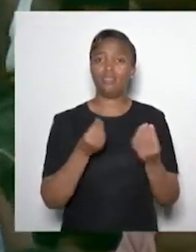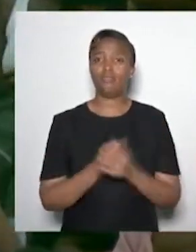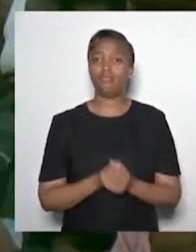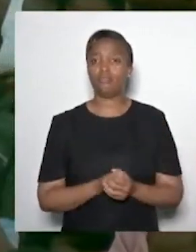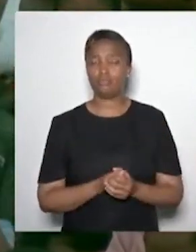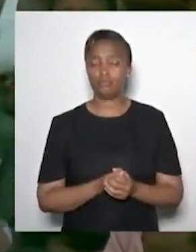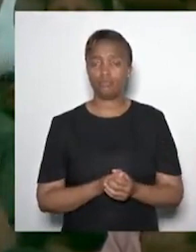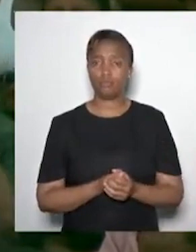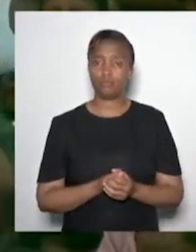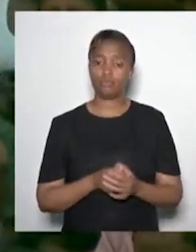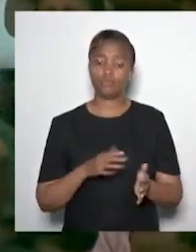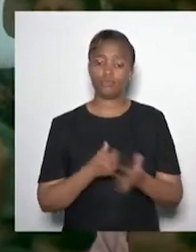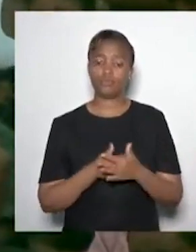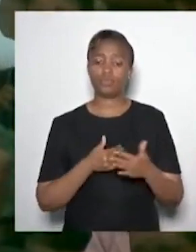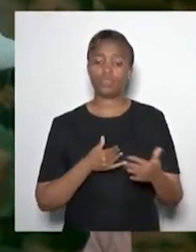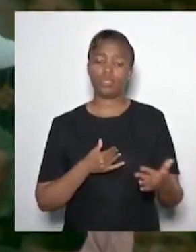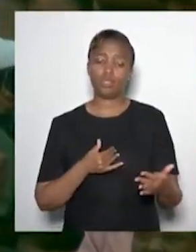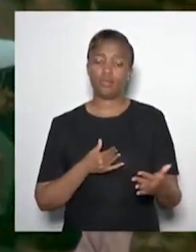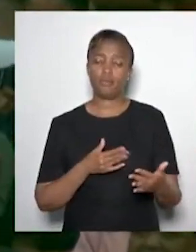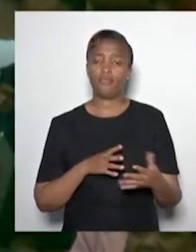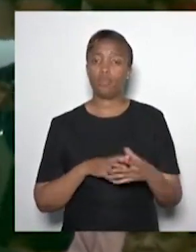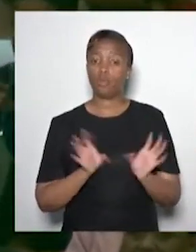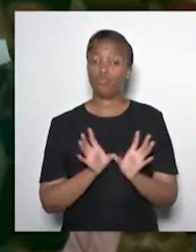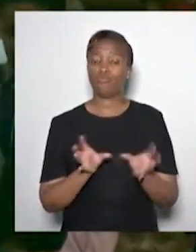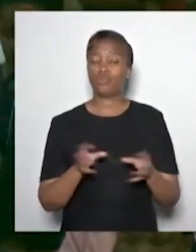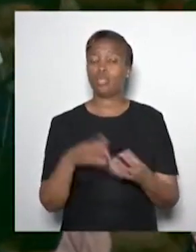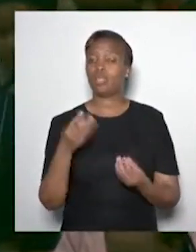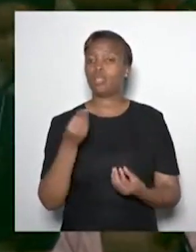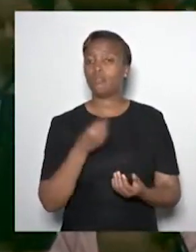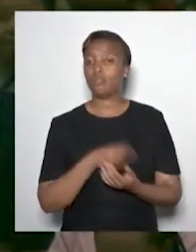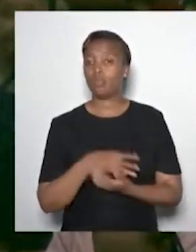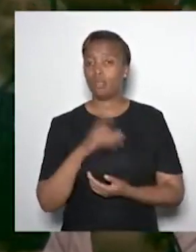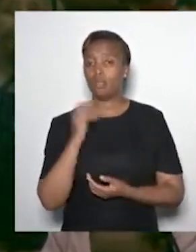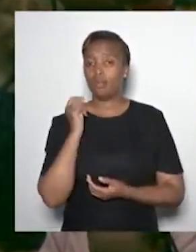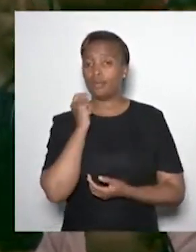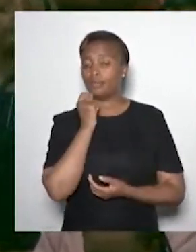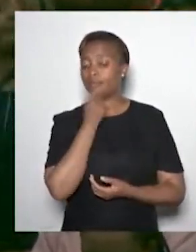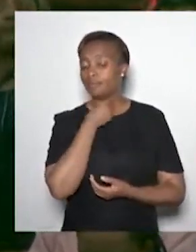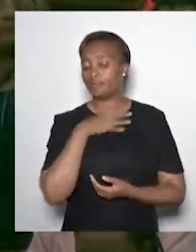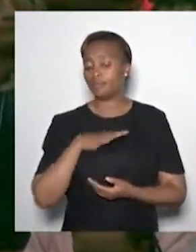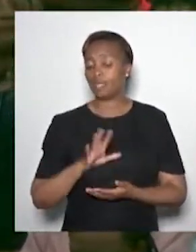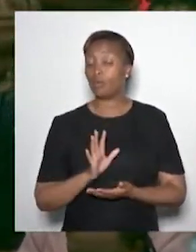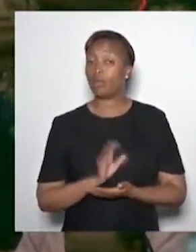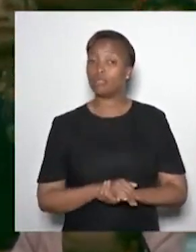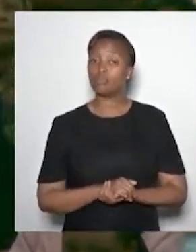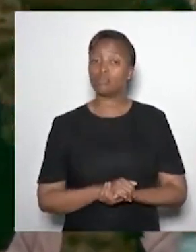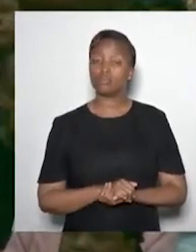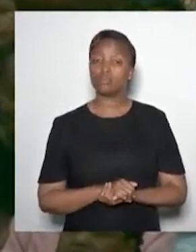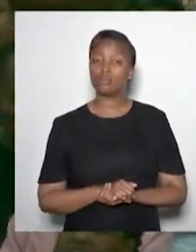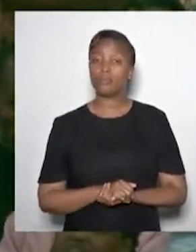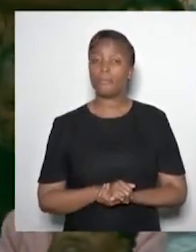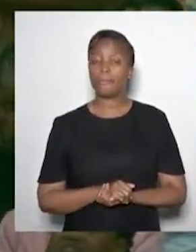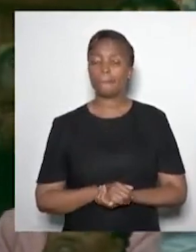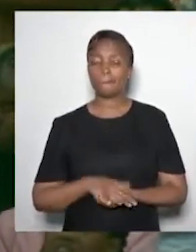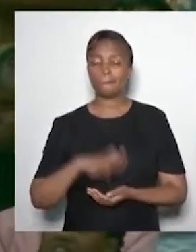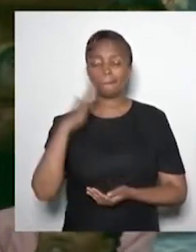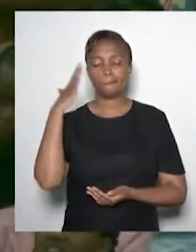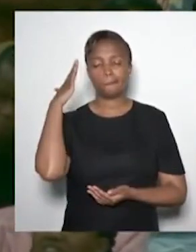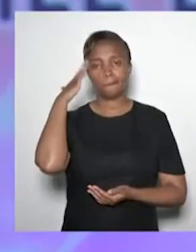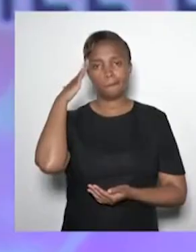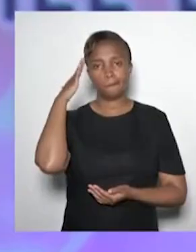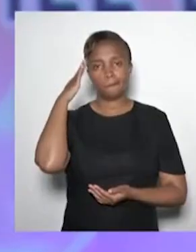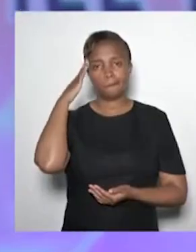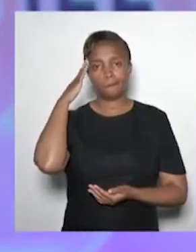a mistake. So just before you get the dessert, I just want to say this to you, everybody. Now, as you know that we,